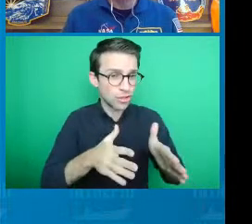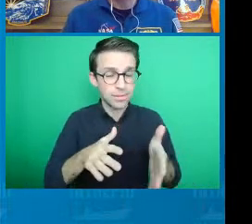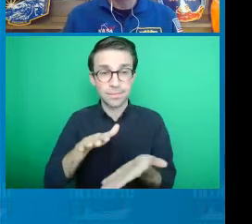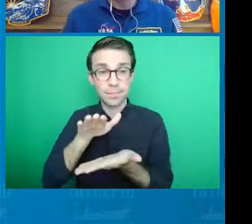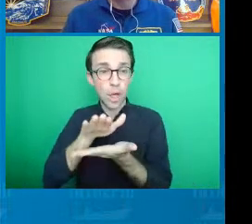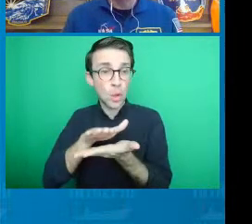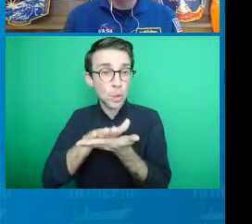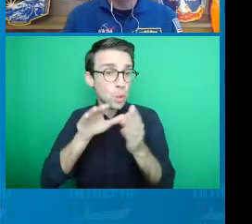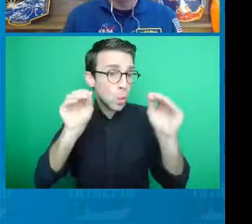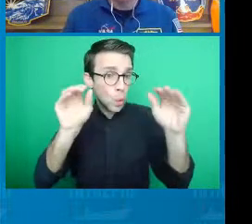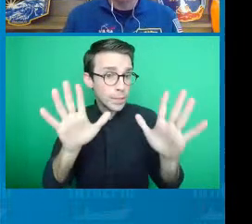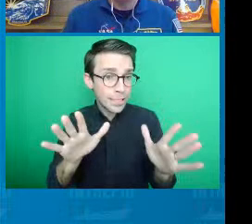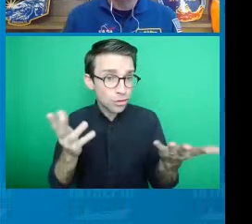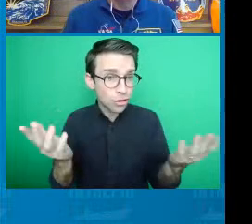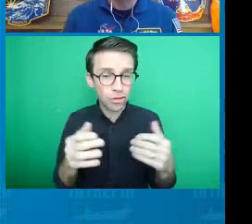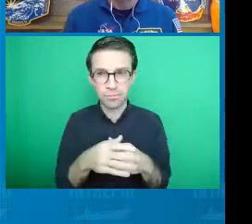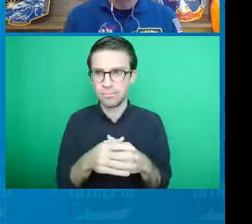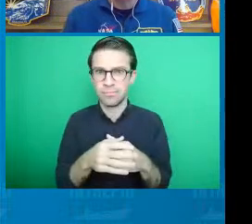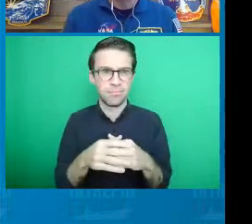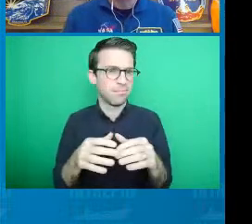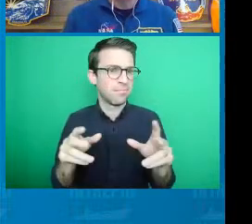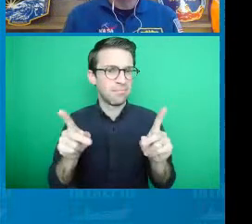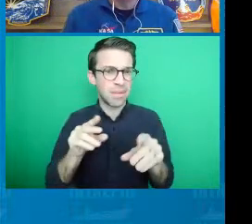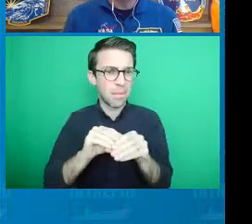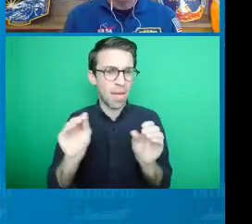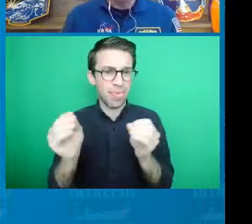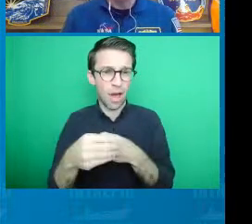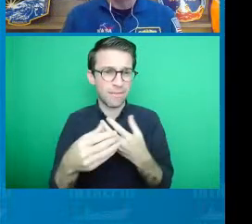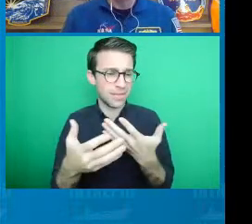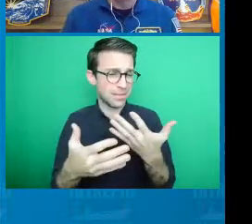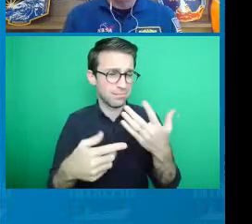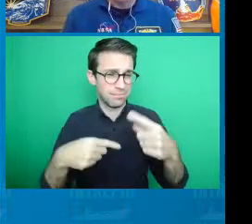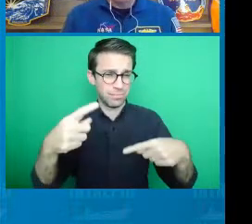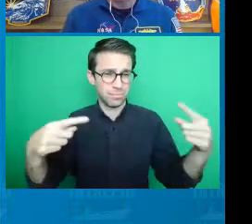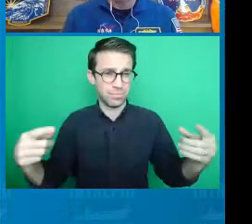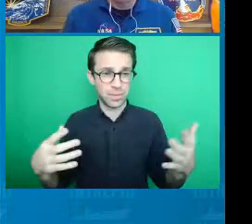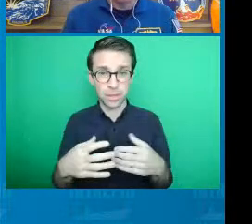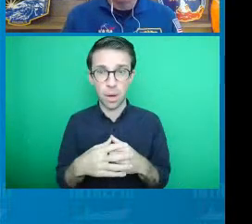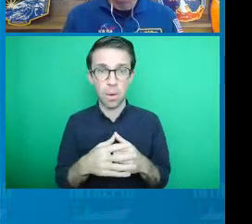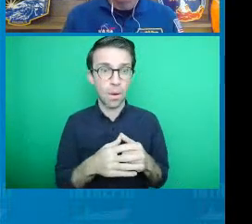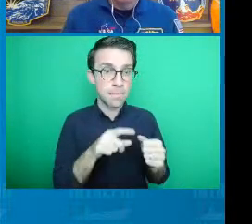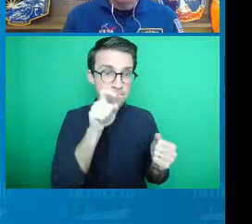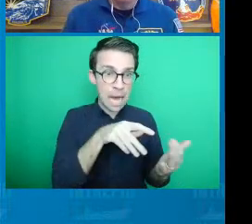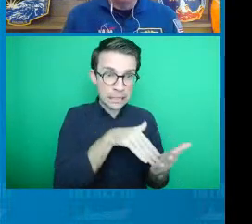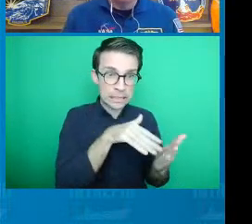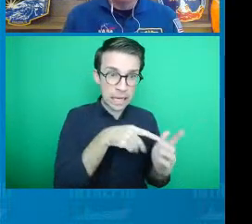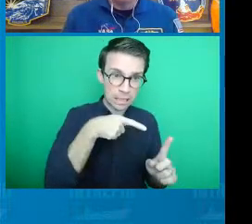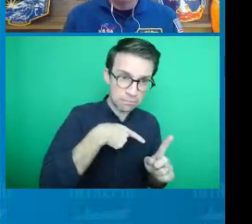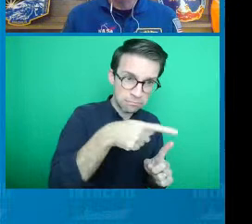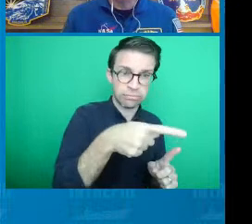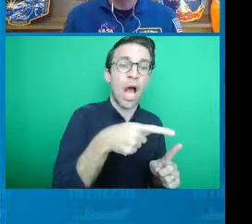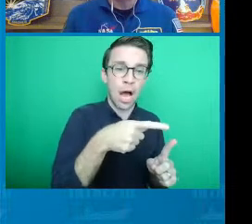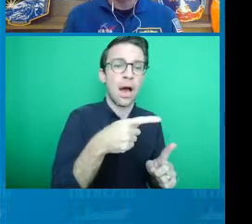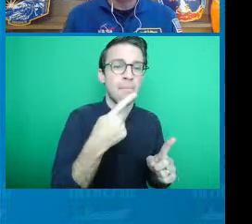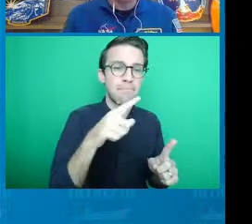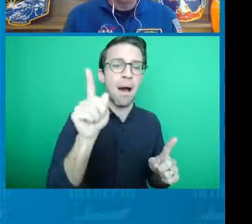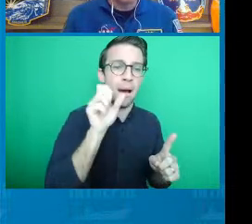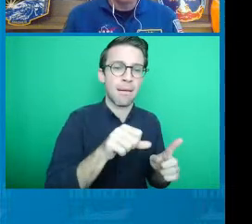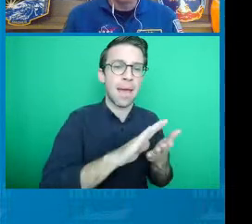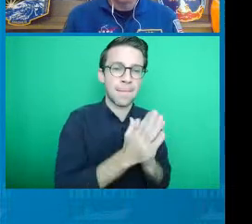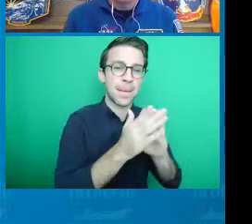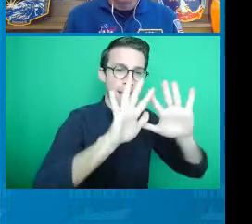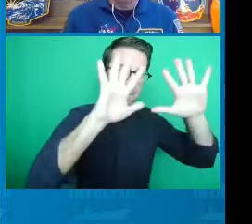a broad range of people in the office. So there is no one path to becoming an astronaut. And all of your skills